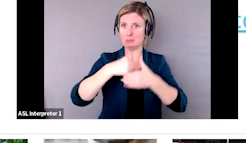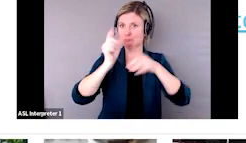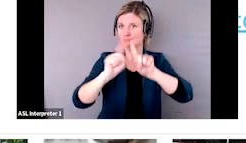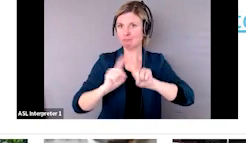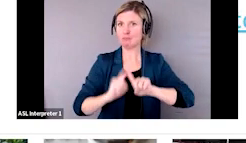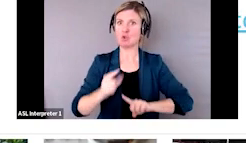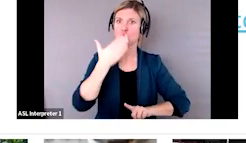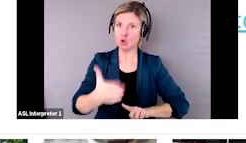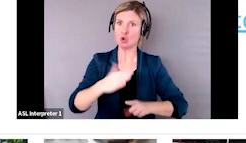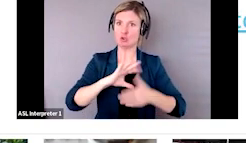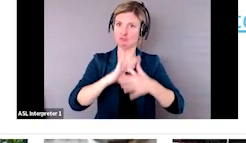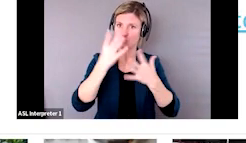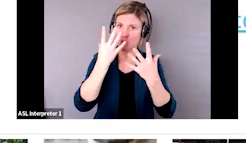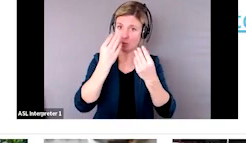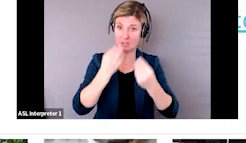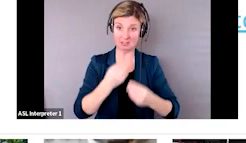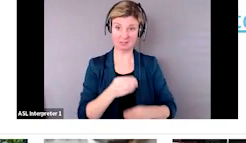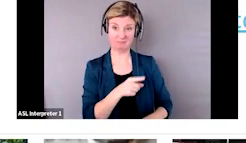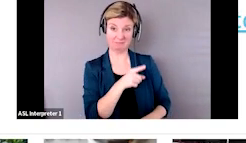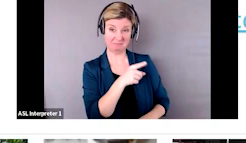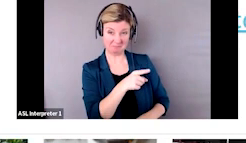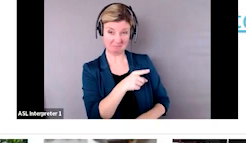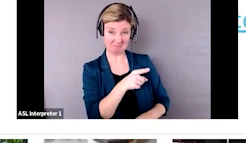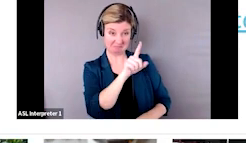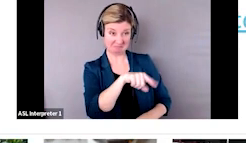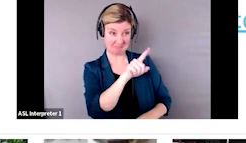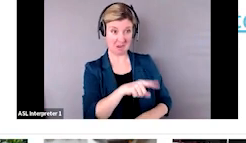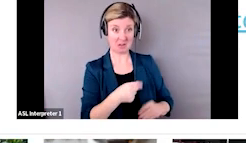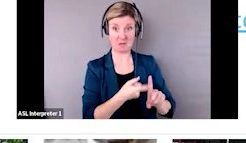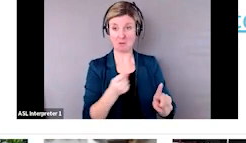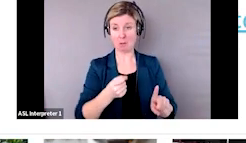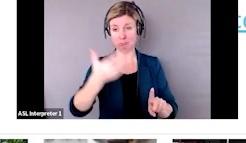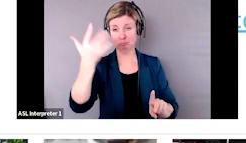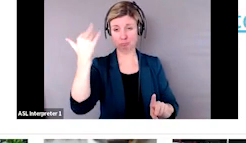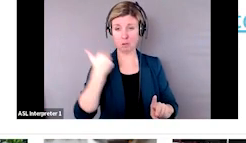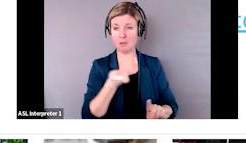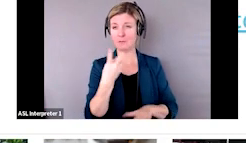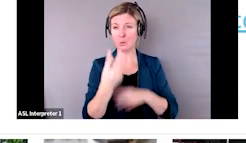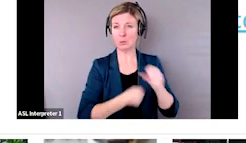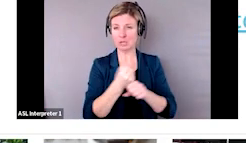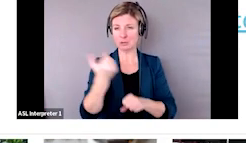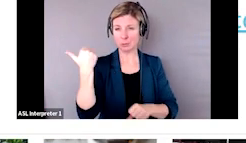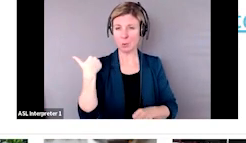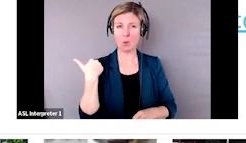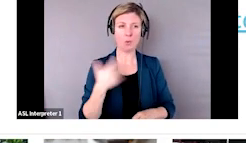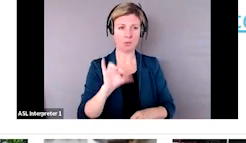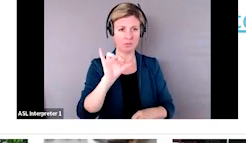This is one from a number of years ago, Abakichi, wonderful sauce out of Hamilton.